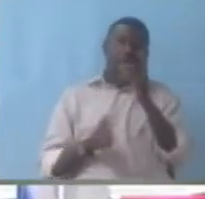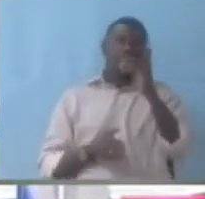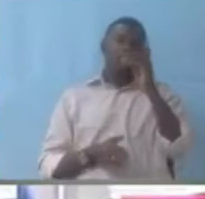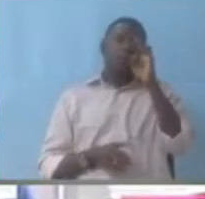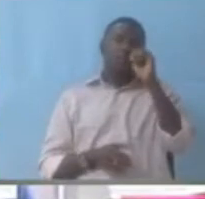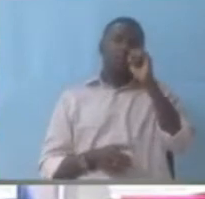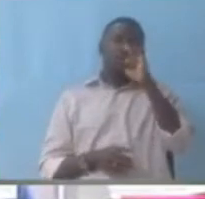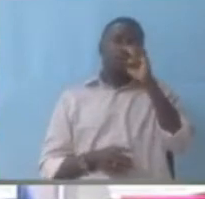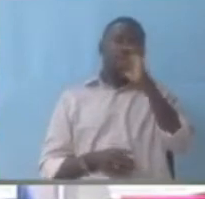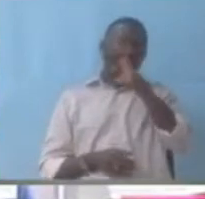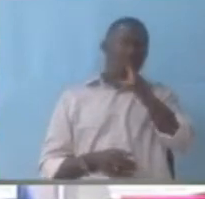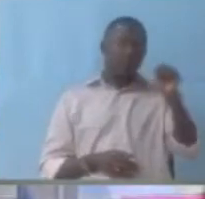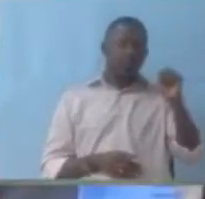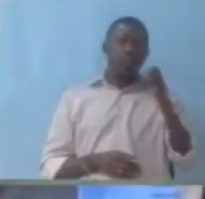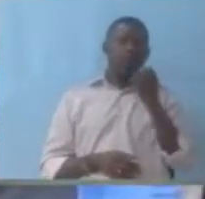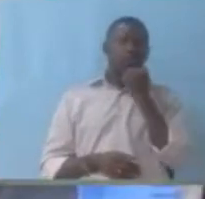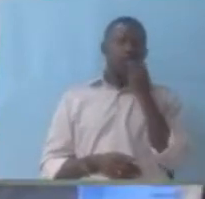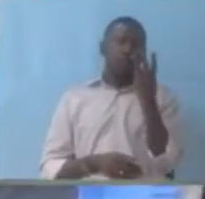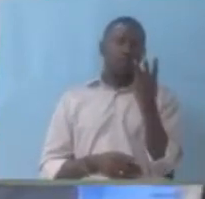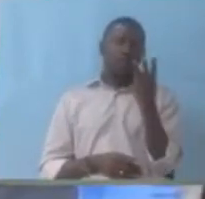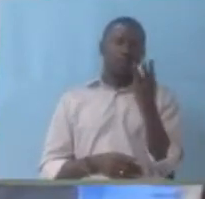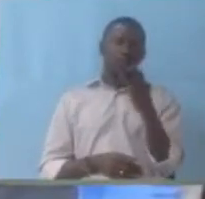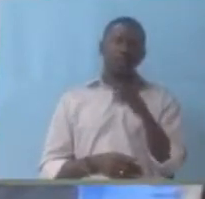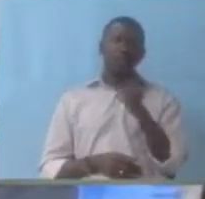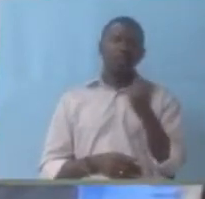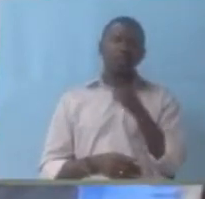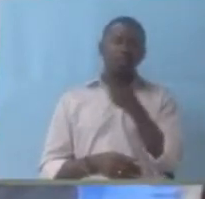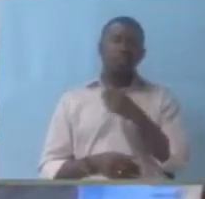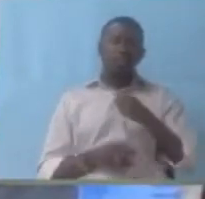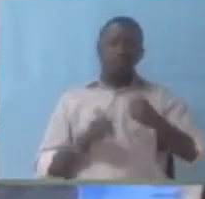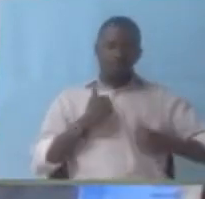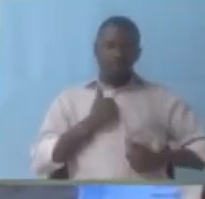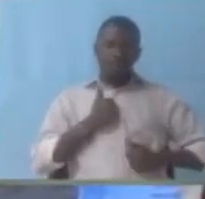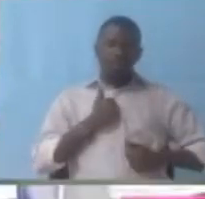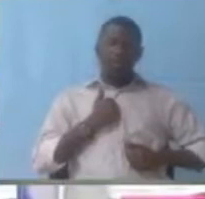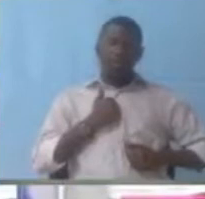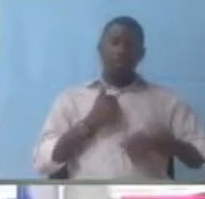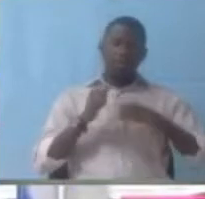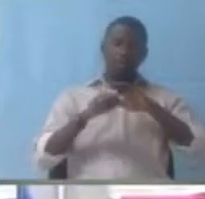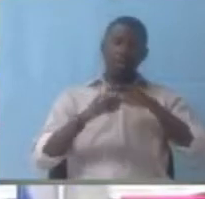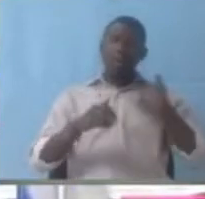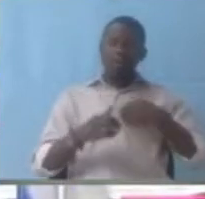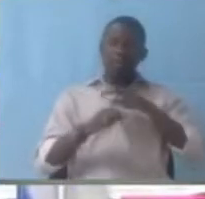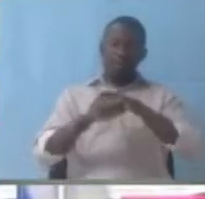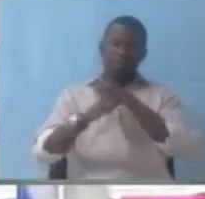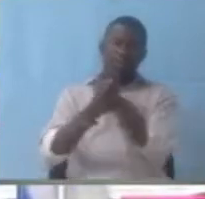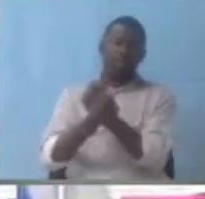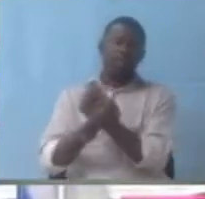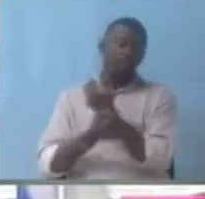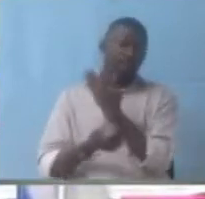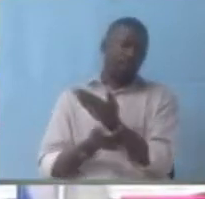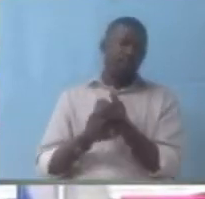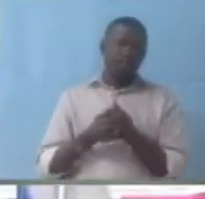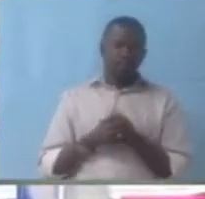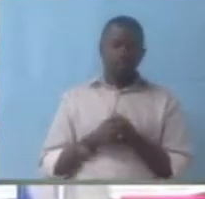ye omoljele ye told be safere ya mi wo decree number 3. Andu komi molle milia tanko bunda mol dokula